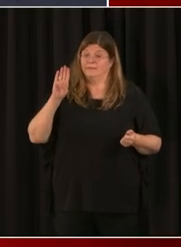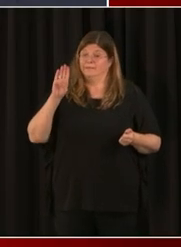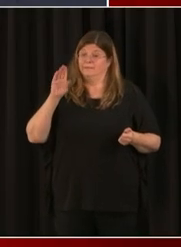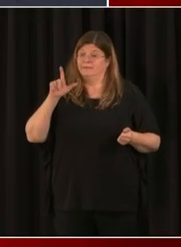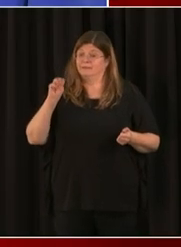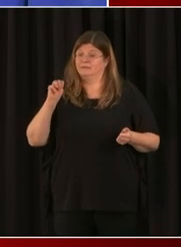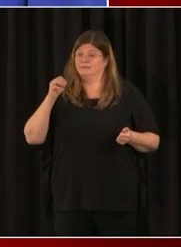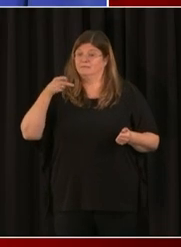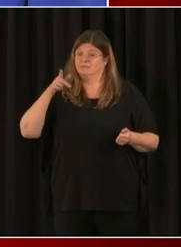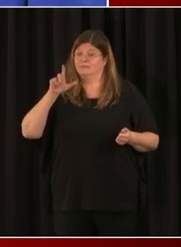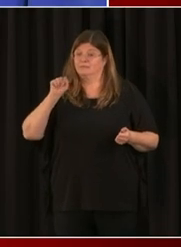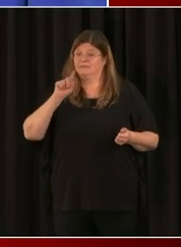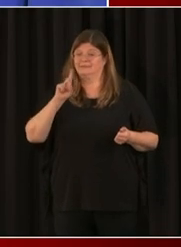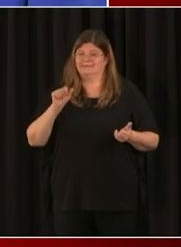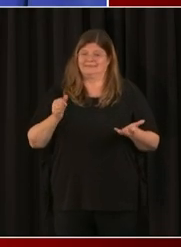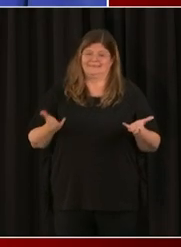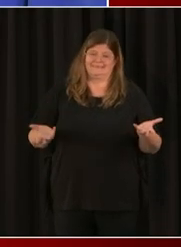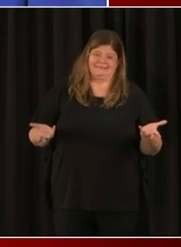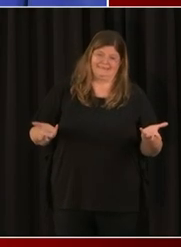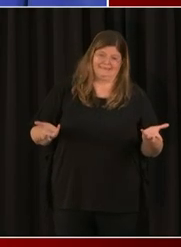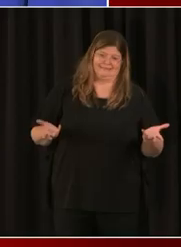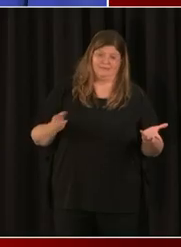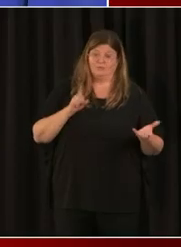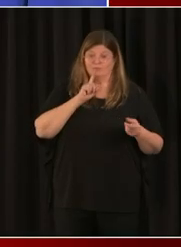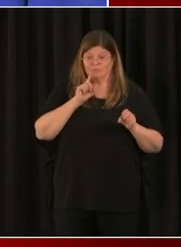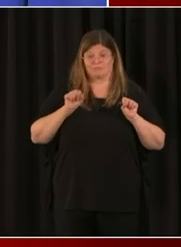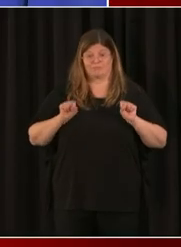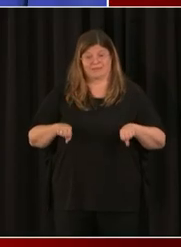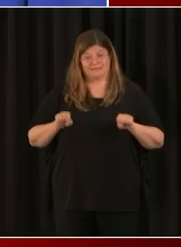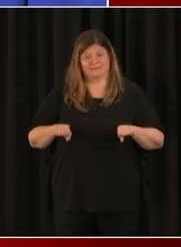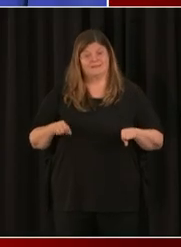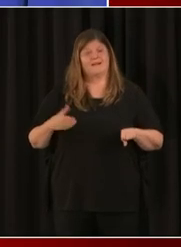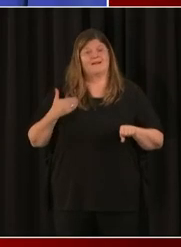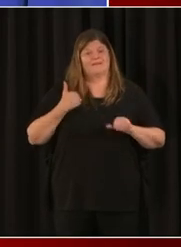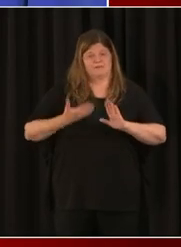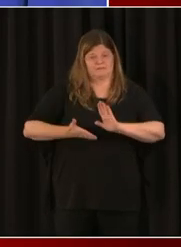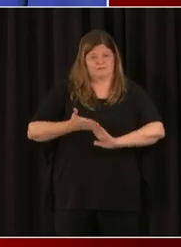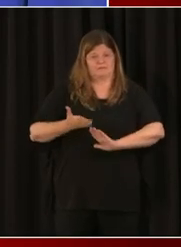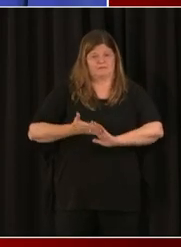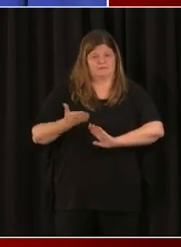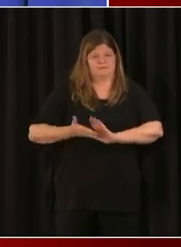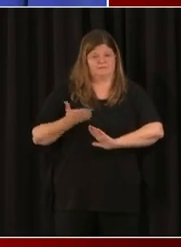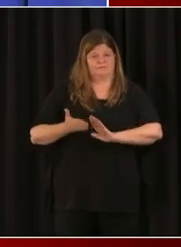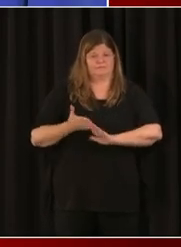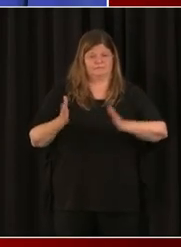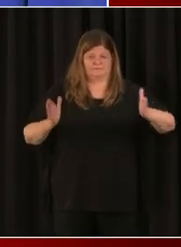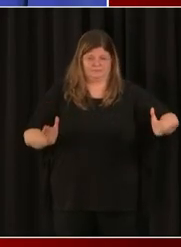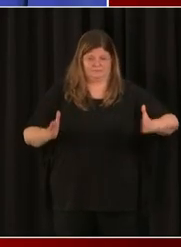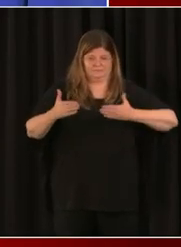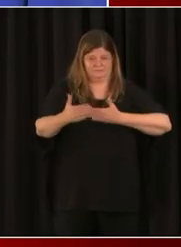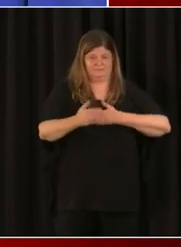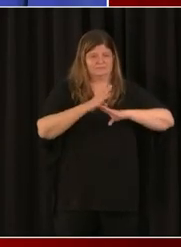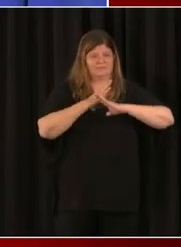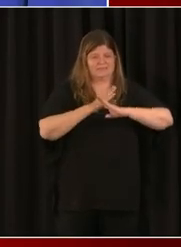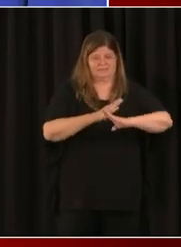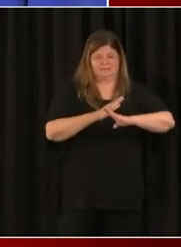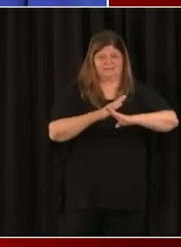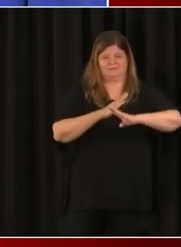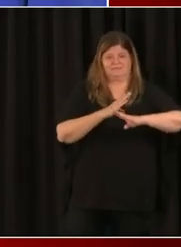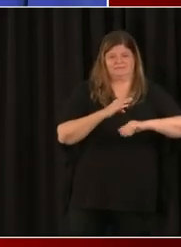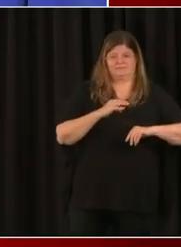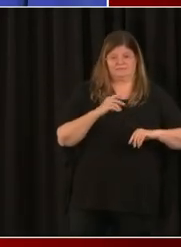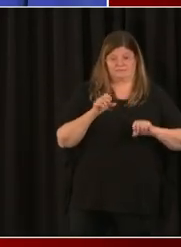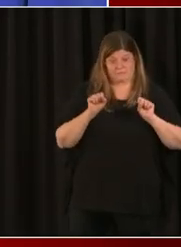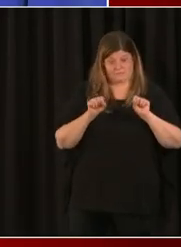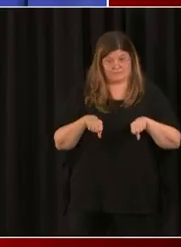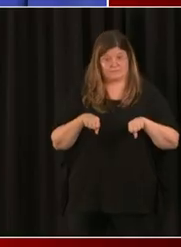off? It is a very real possibility that we will have operationally. We may need to close that off. Again, it